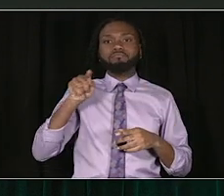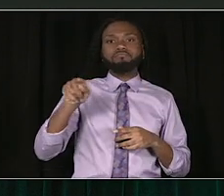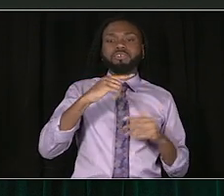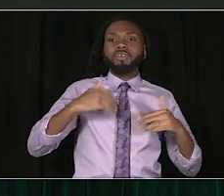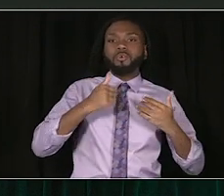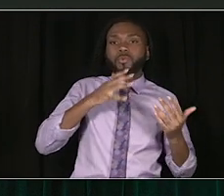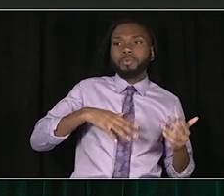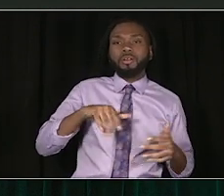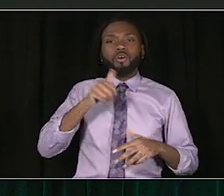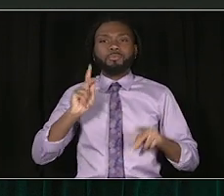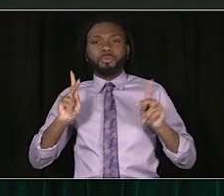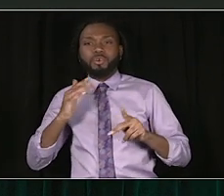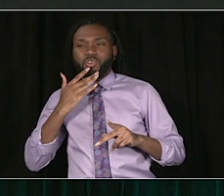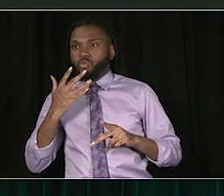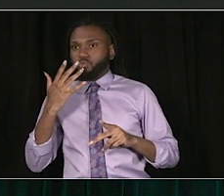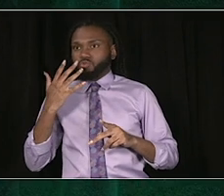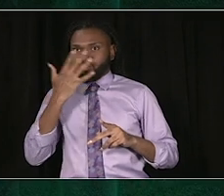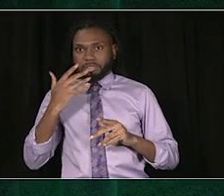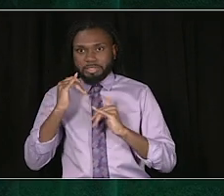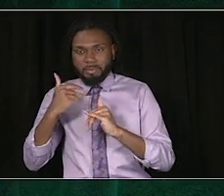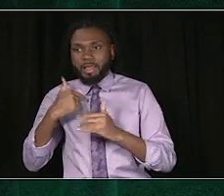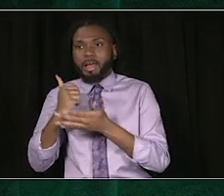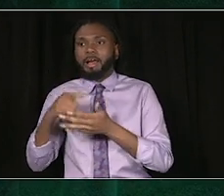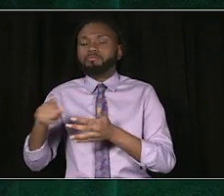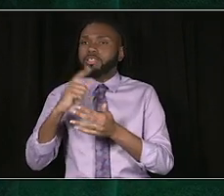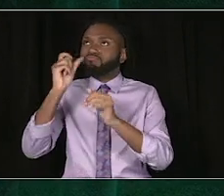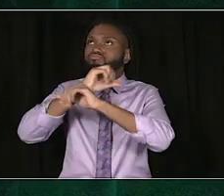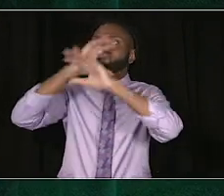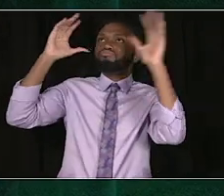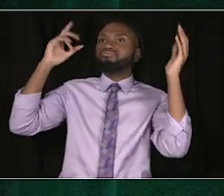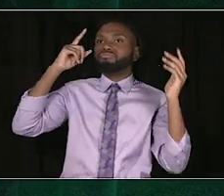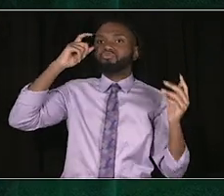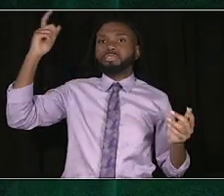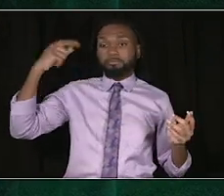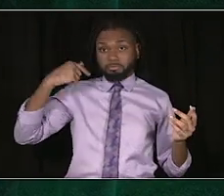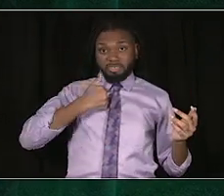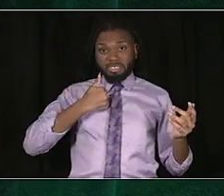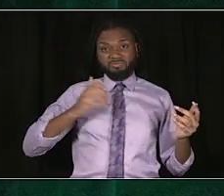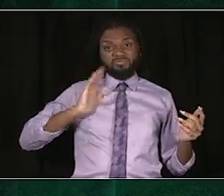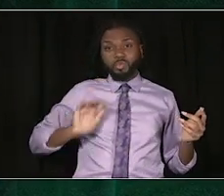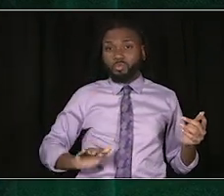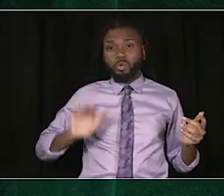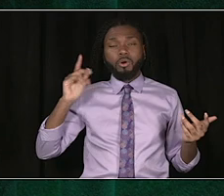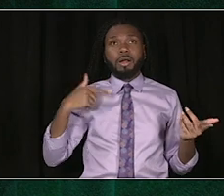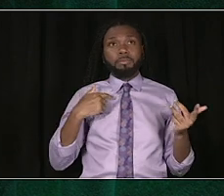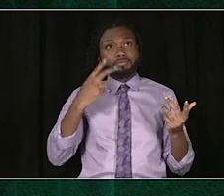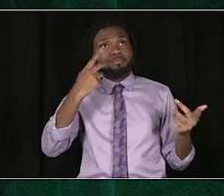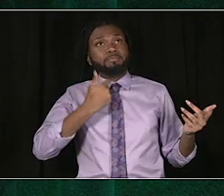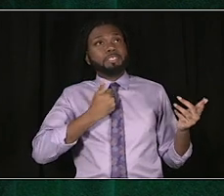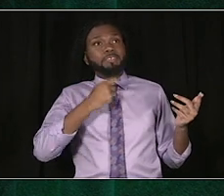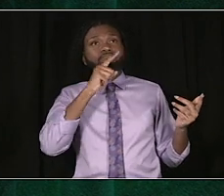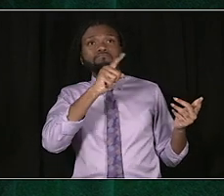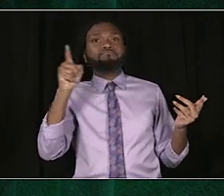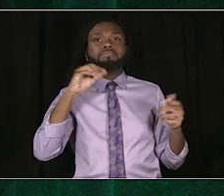people of color who look like me, to dream. And you know, for me, growing up, I didn't really have, there wasn't a lot of visibility